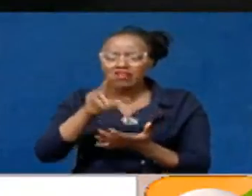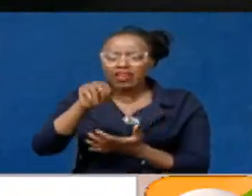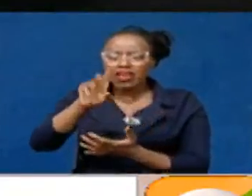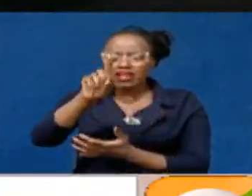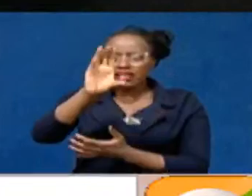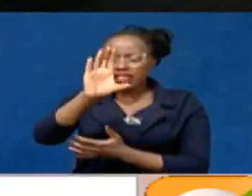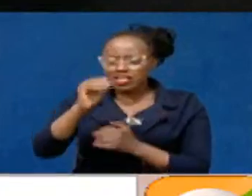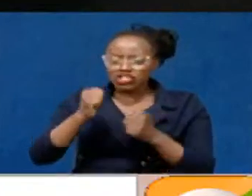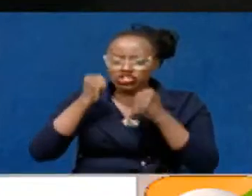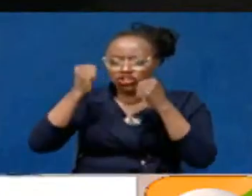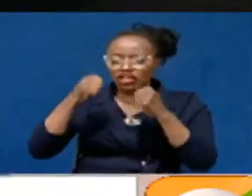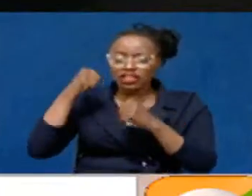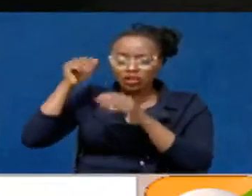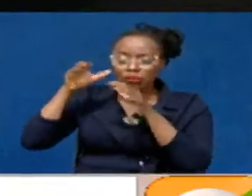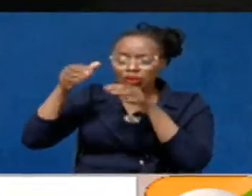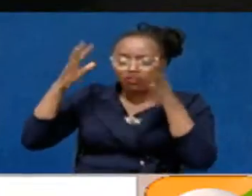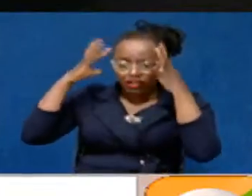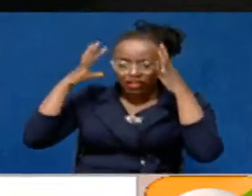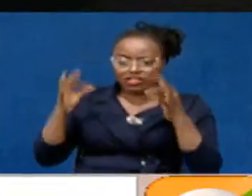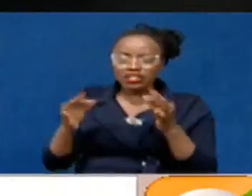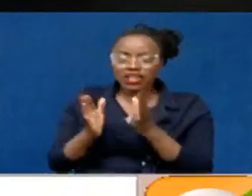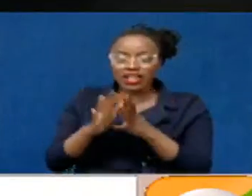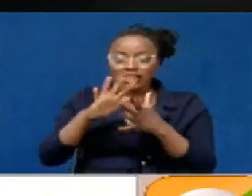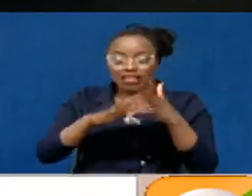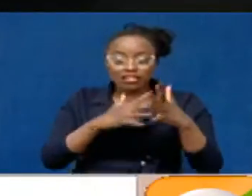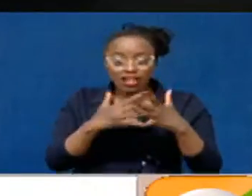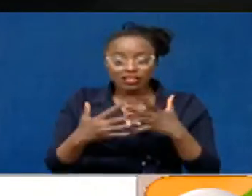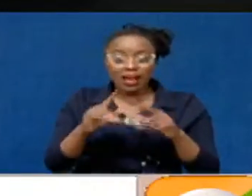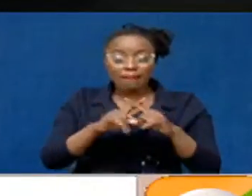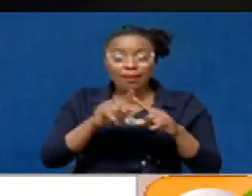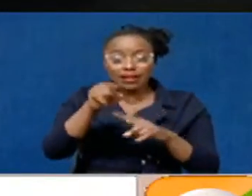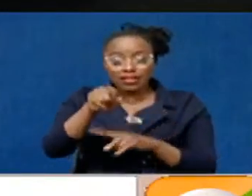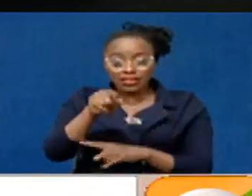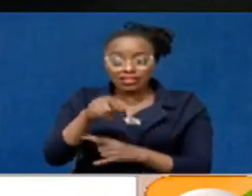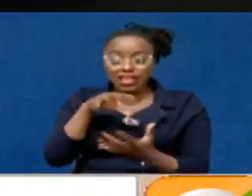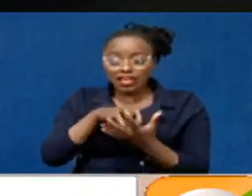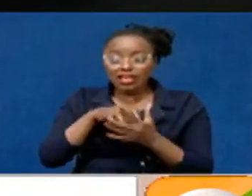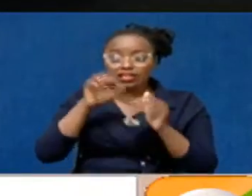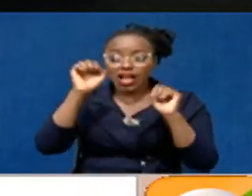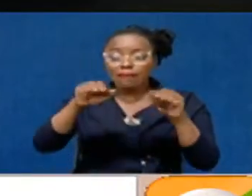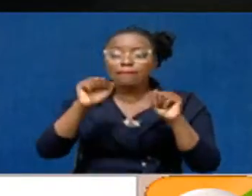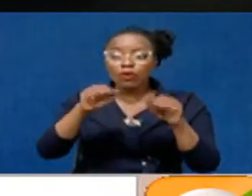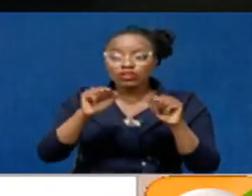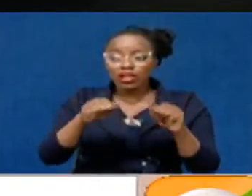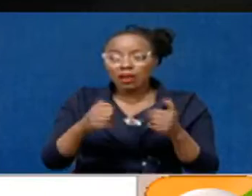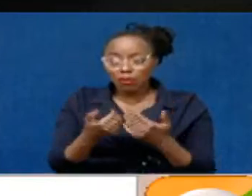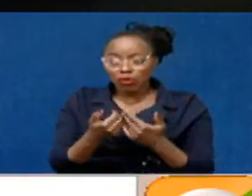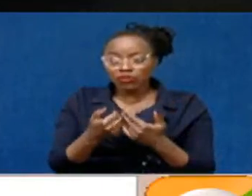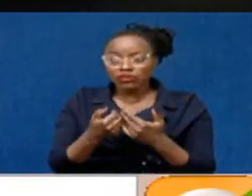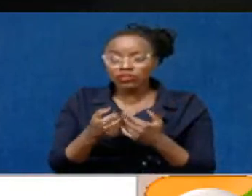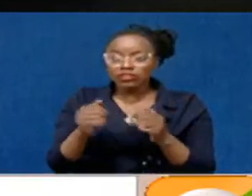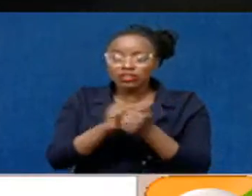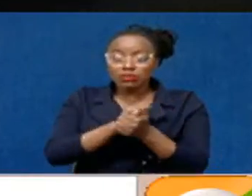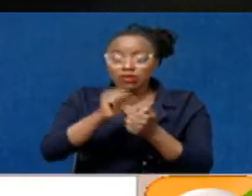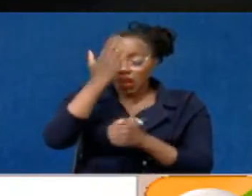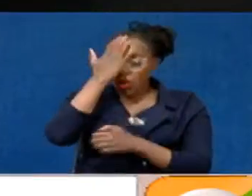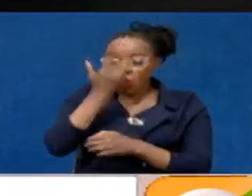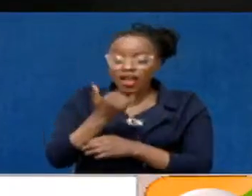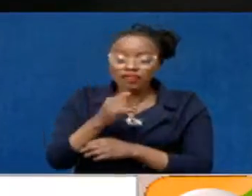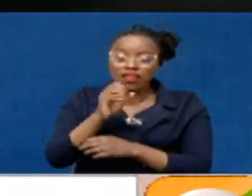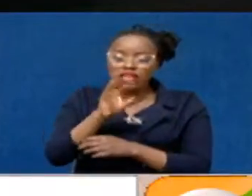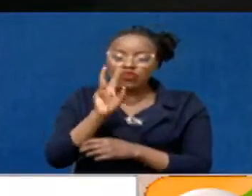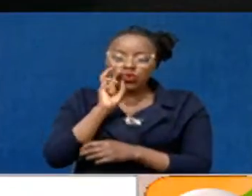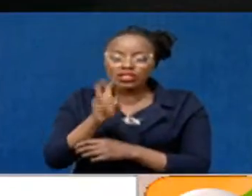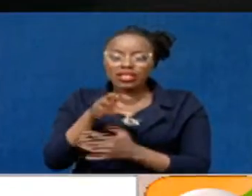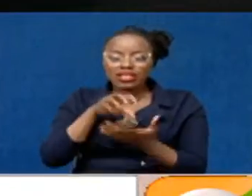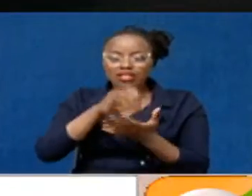NDC strengthens the party position, strengthens its structures. But in this case, it could actually be completely disastrous. Because if you take a look at the